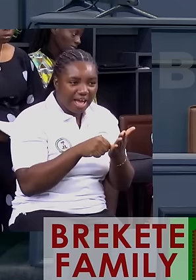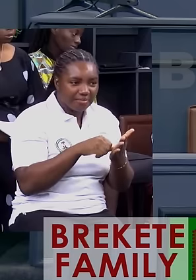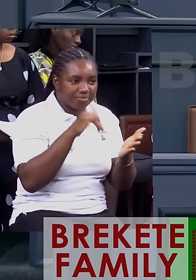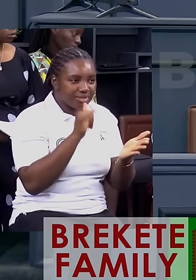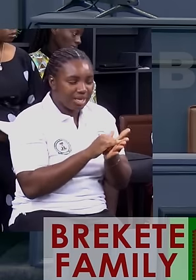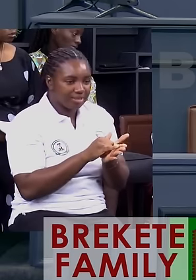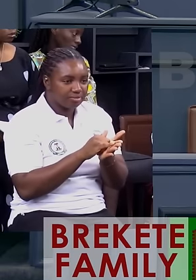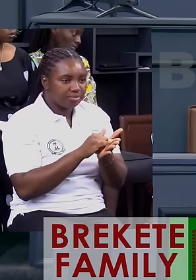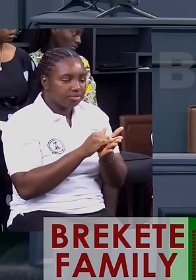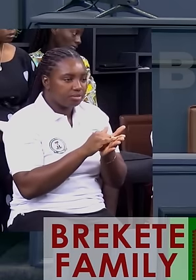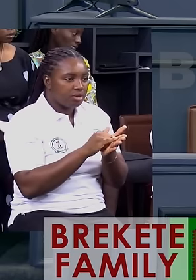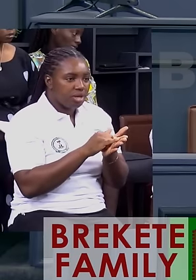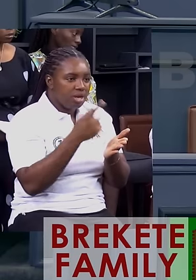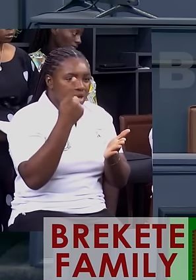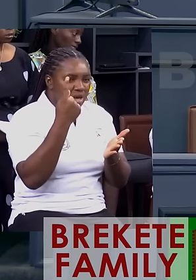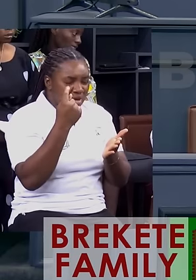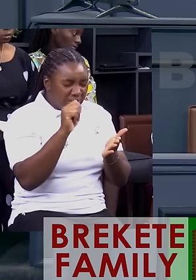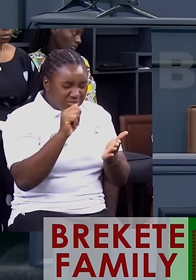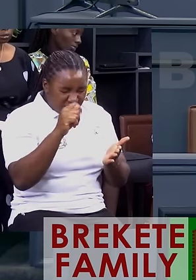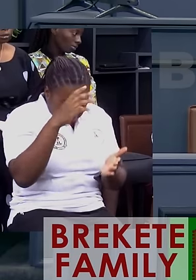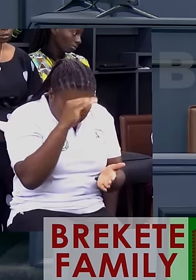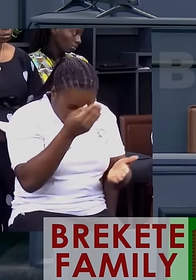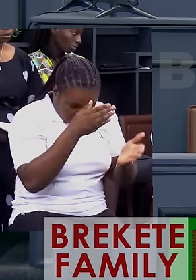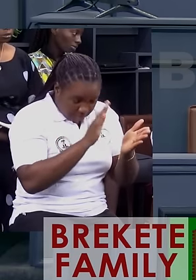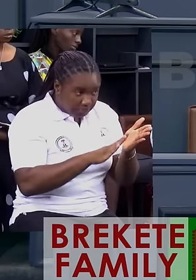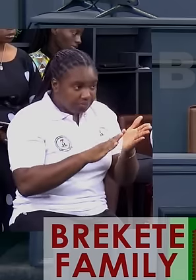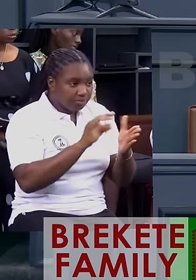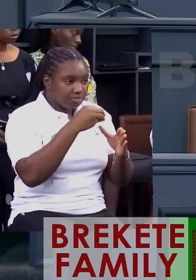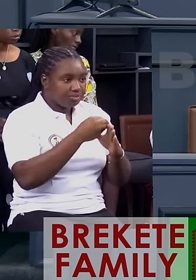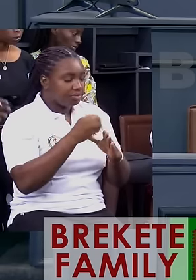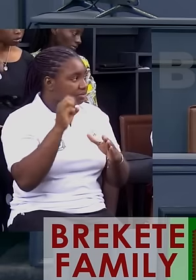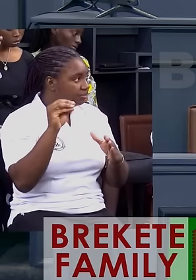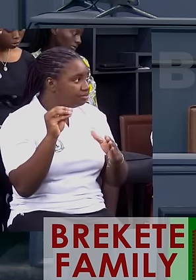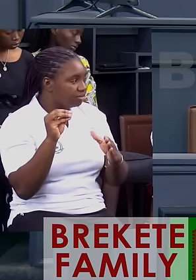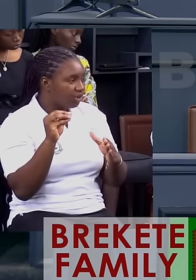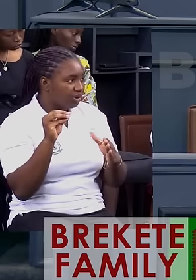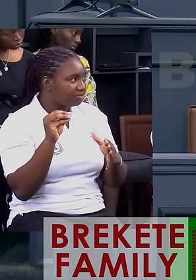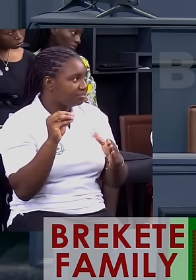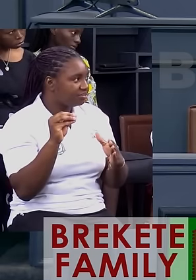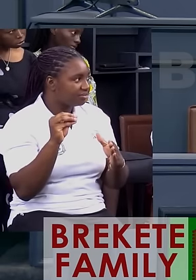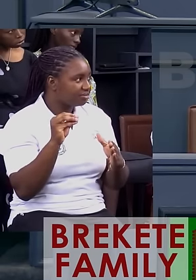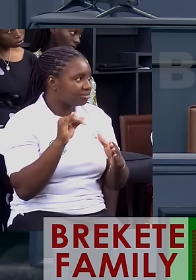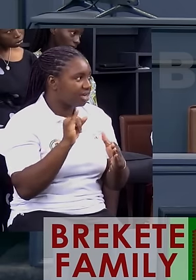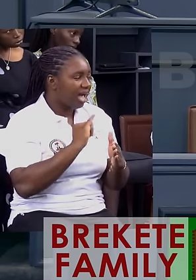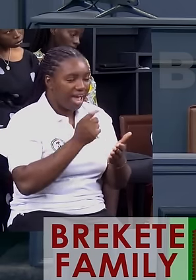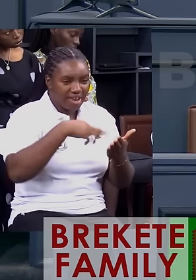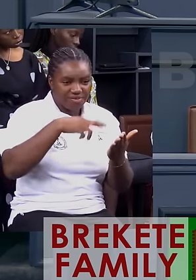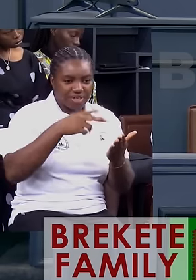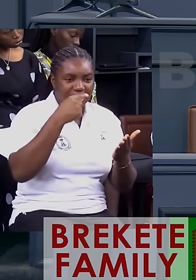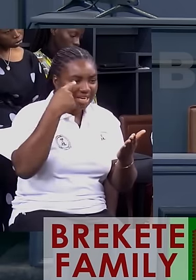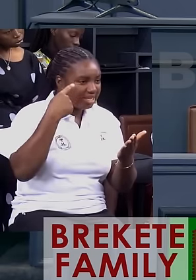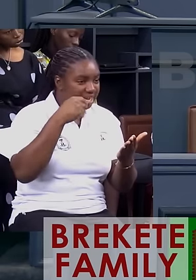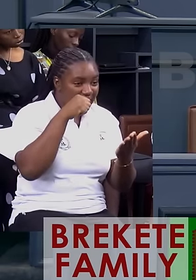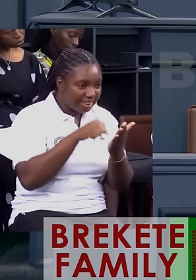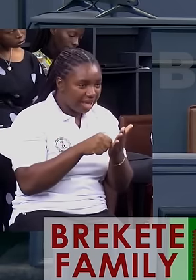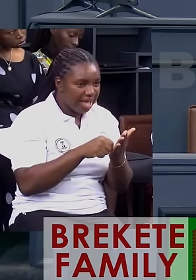say the boy don't die. Waiting. I can't read the letter. See waiting the sister write. The following